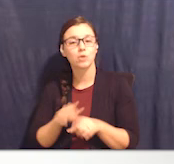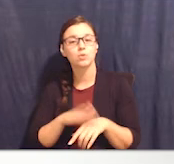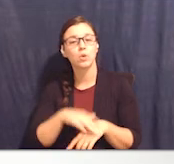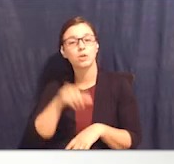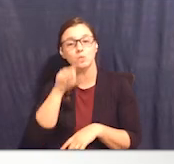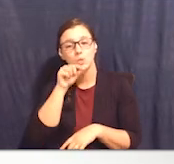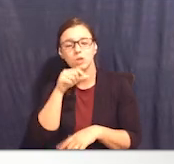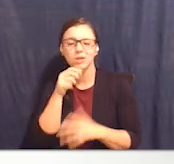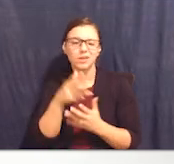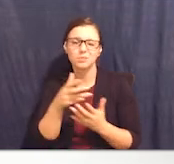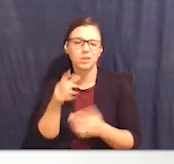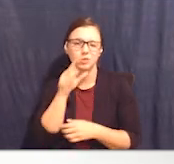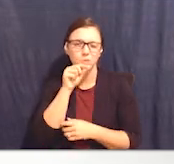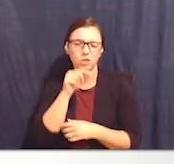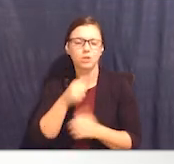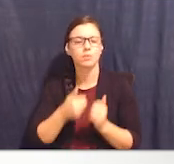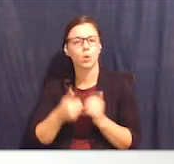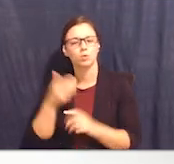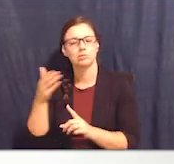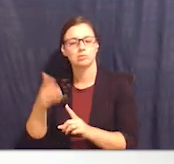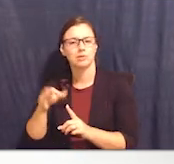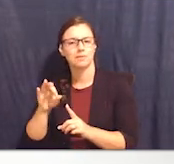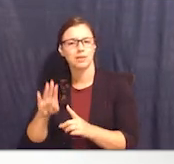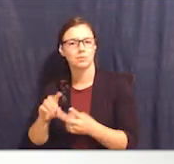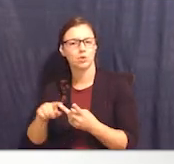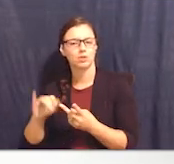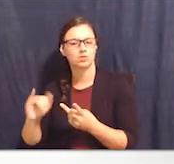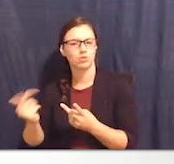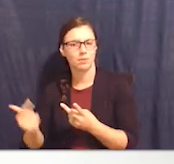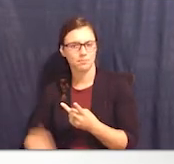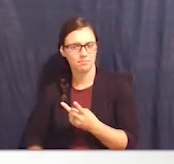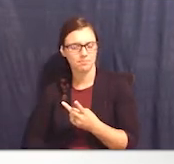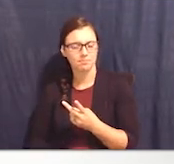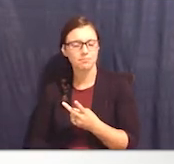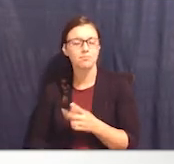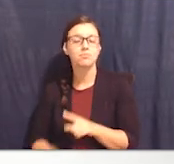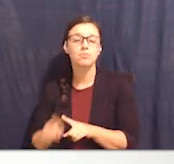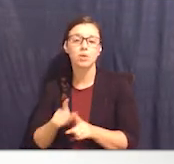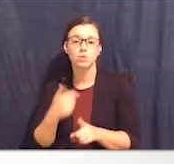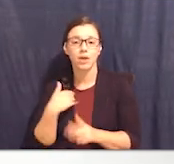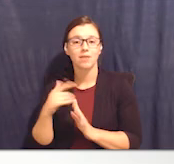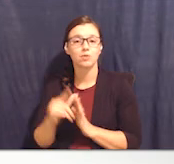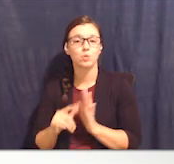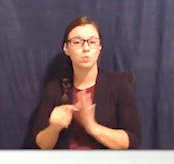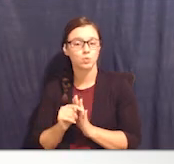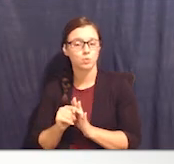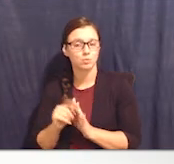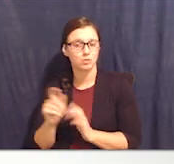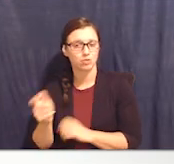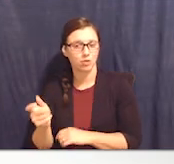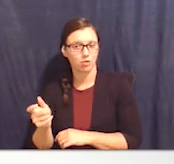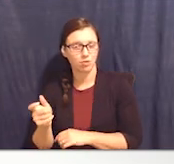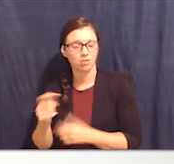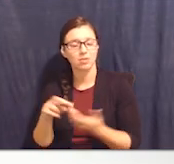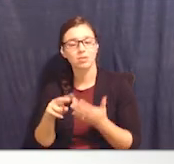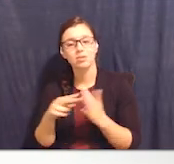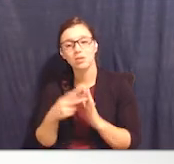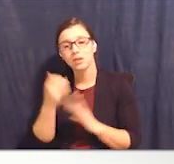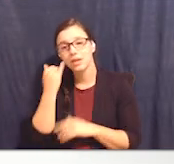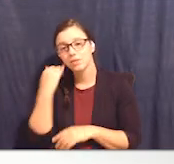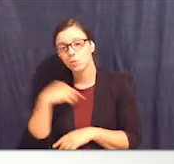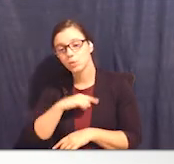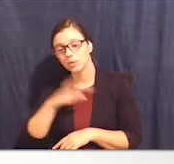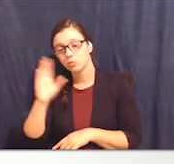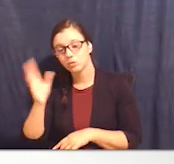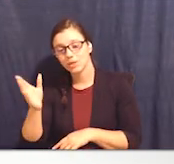FCSUA.org is our website, and there's lots of information, and we're continually adding to that. And then this is our email address